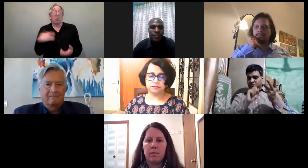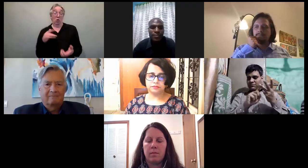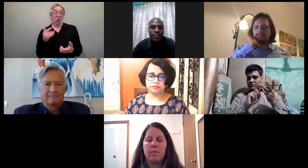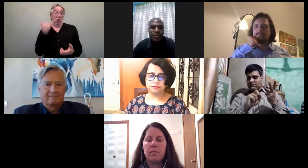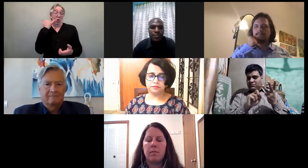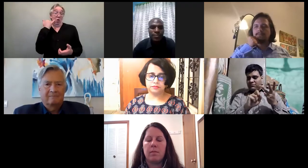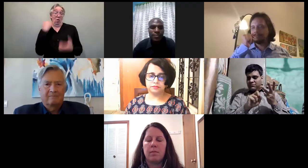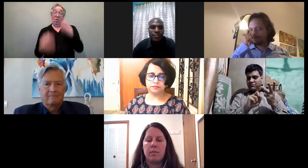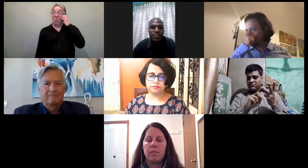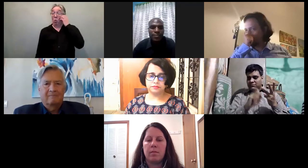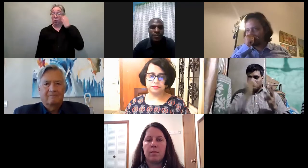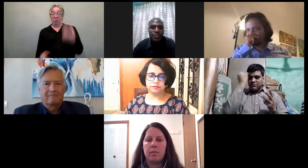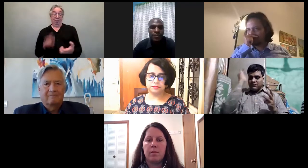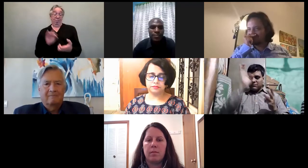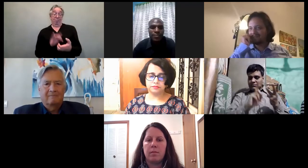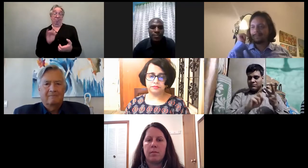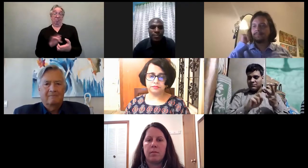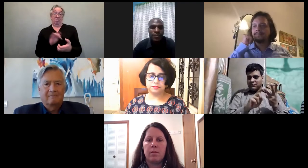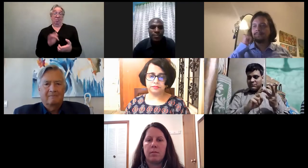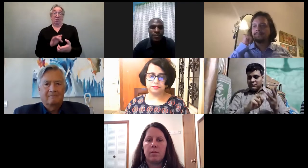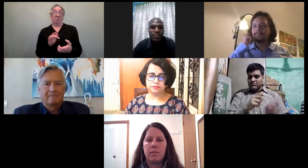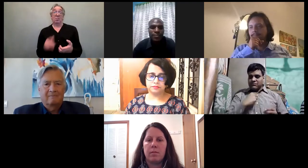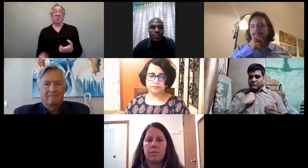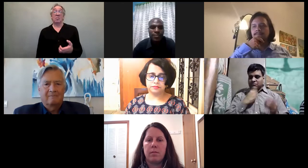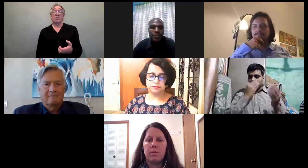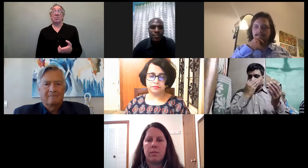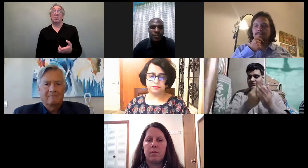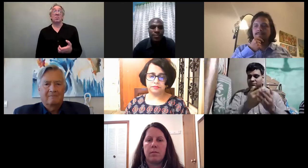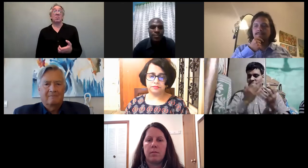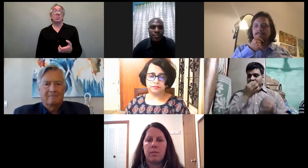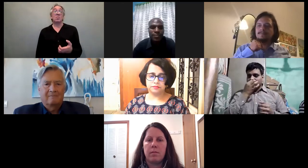difficult. And thirdly,